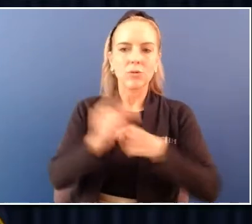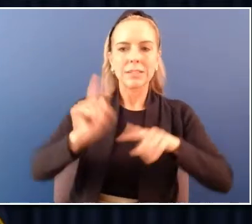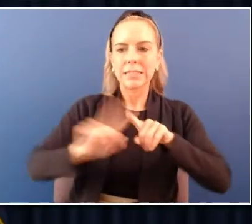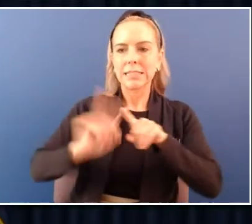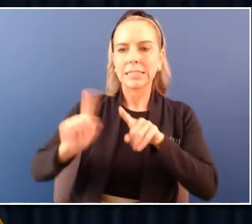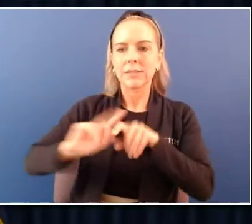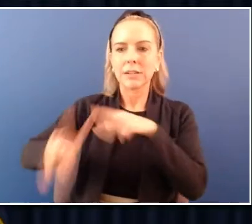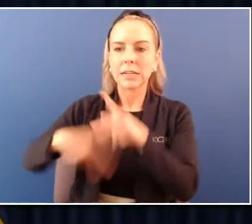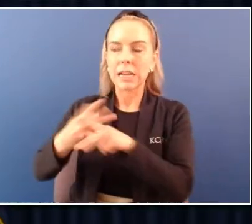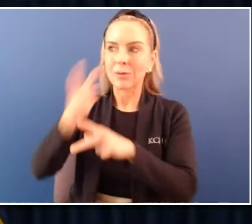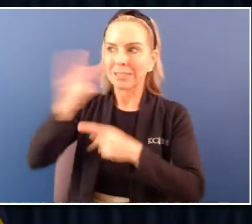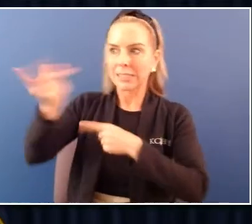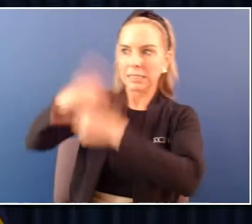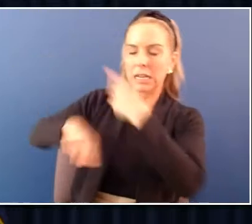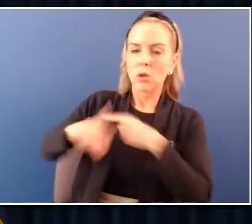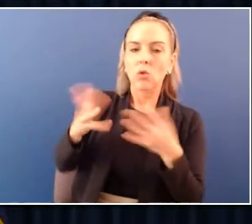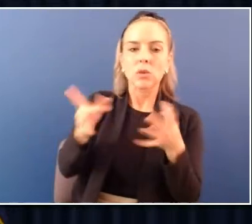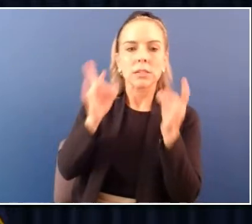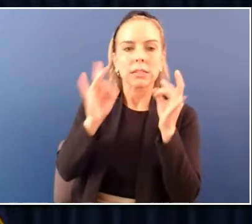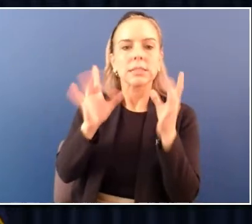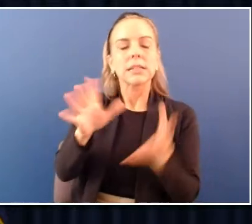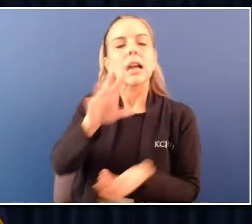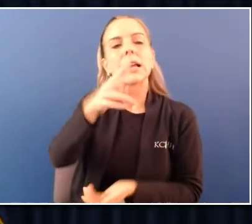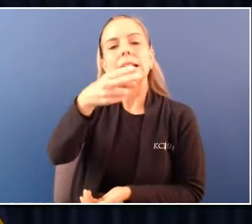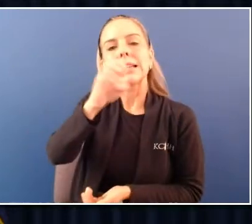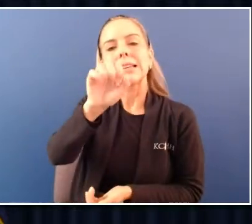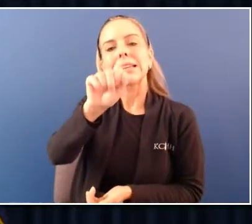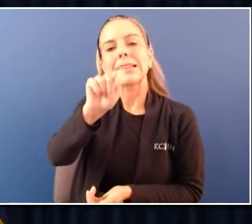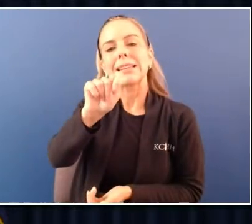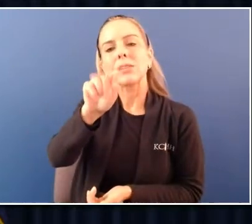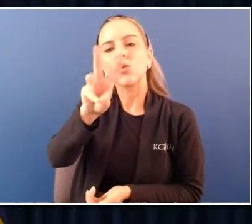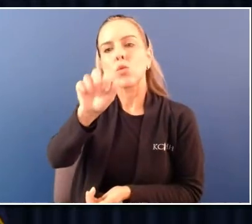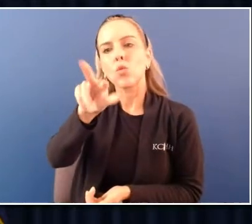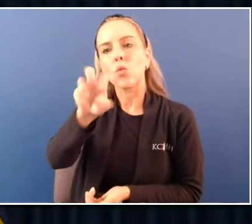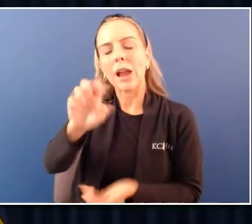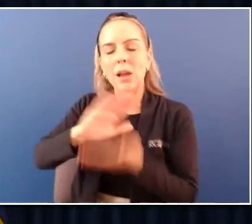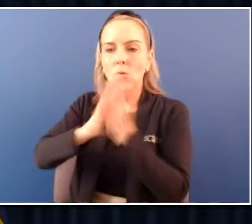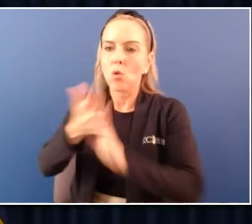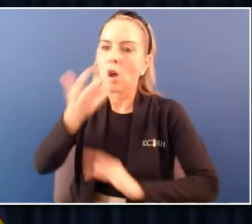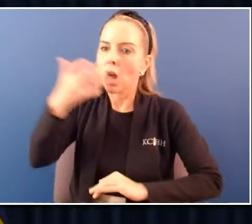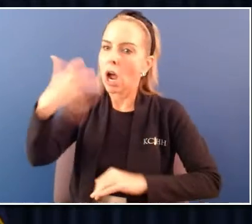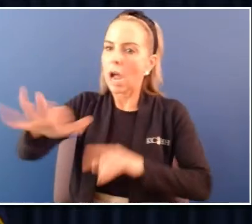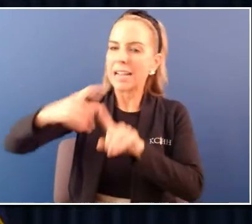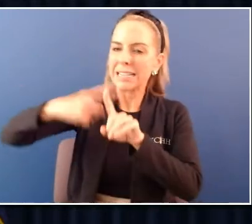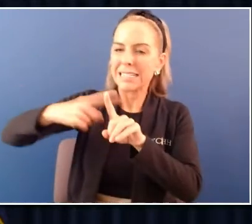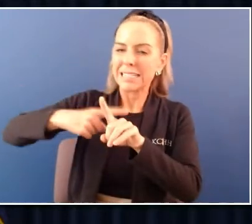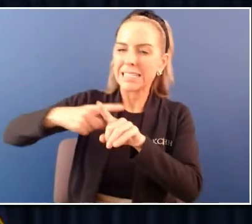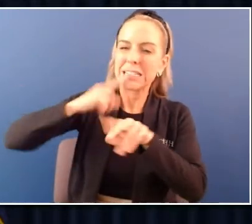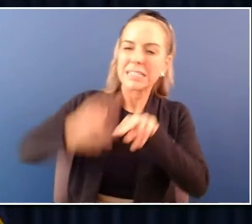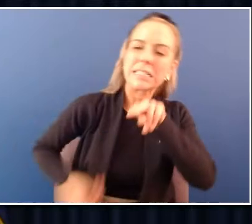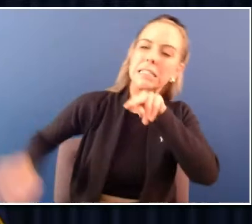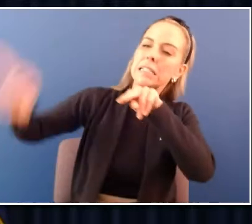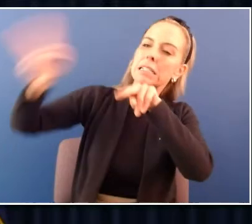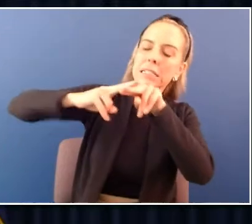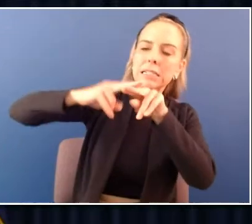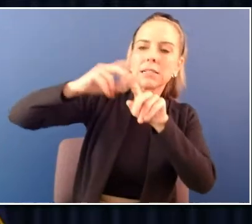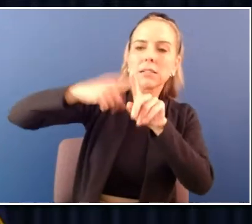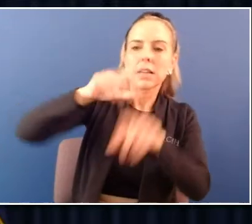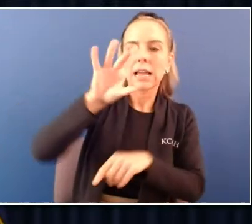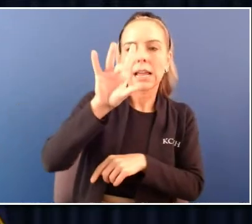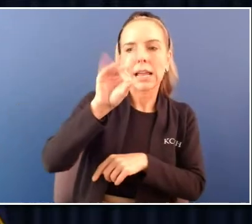is the first significant heat wave of this season. High temperatures return to the upper 80s, nearly 90